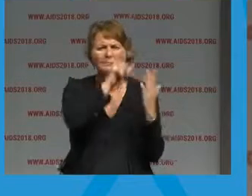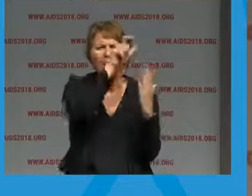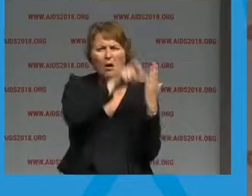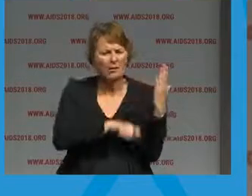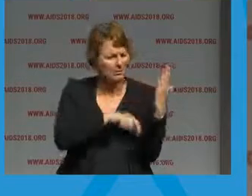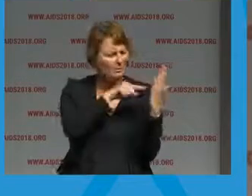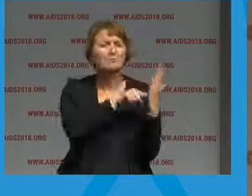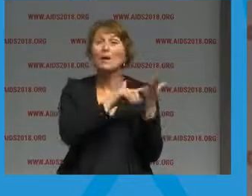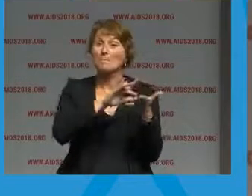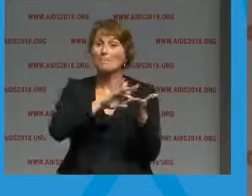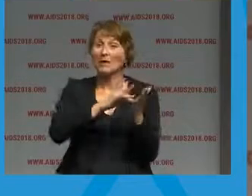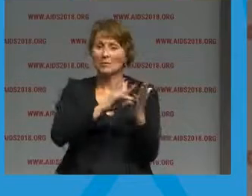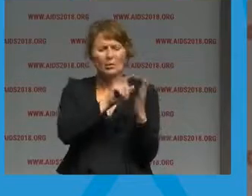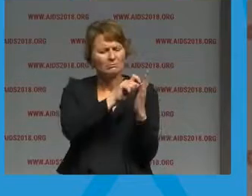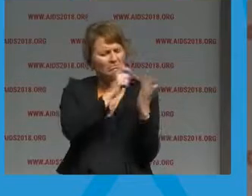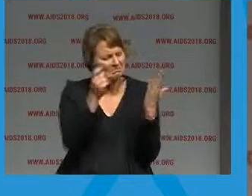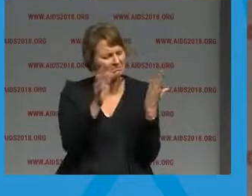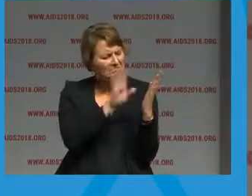medical journals